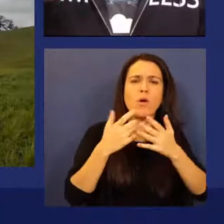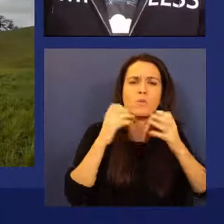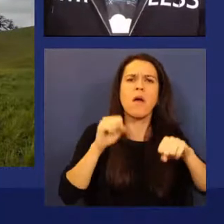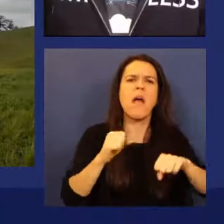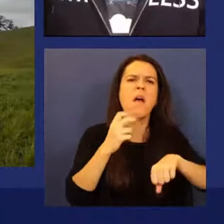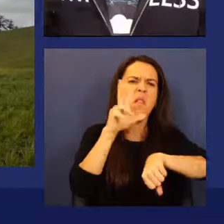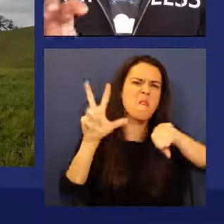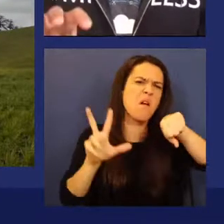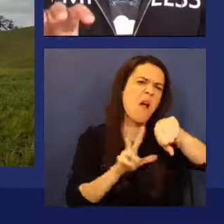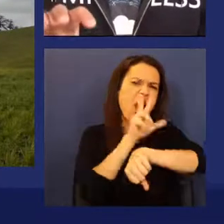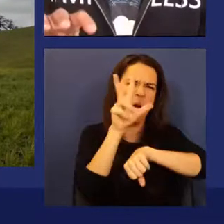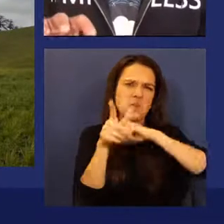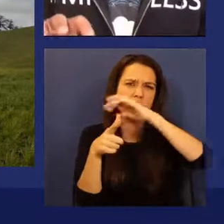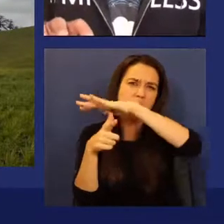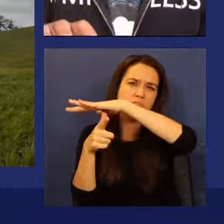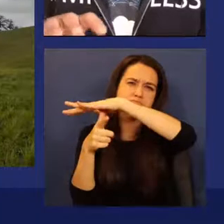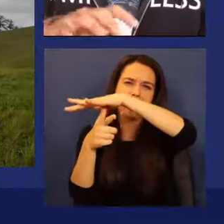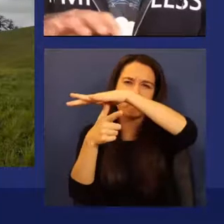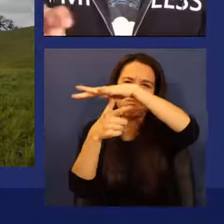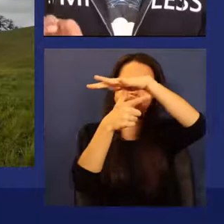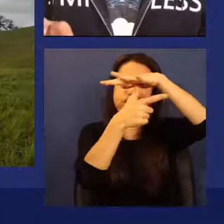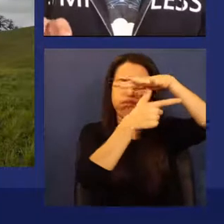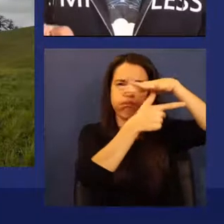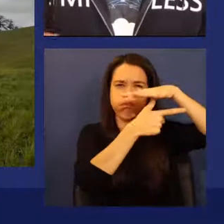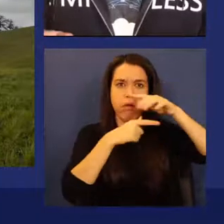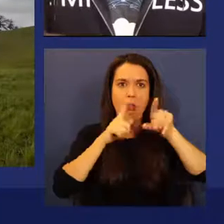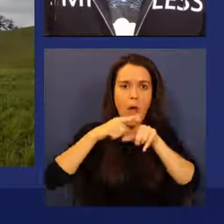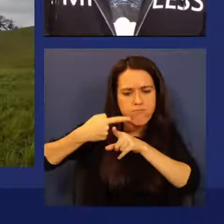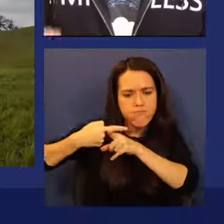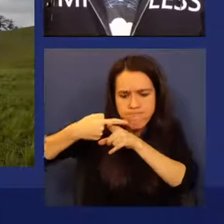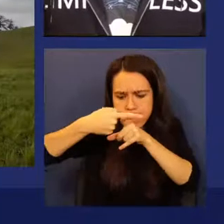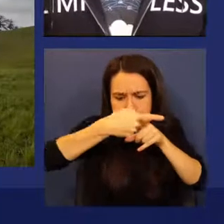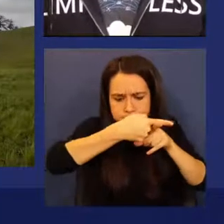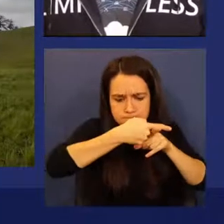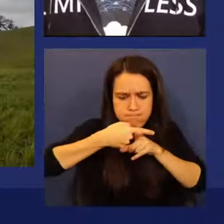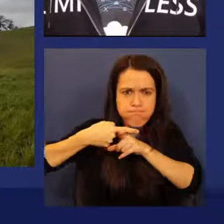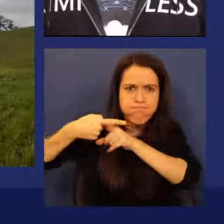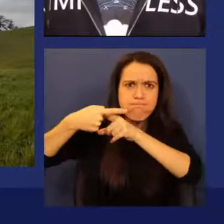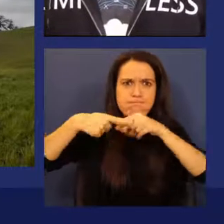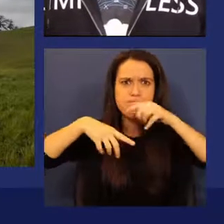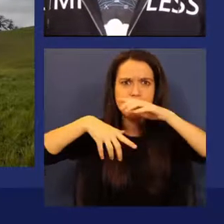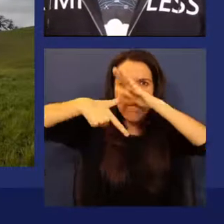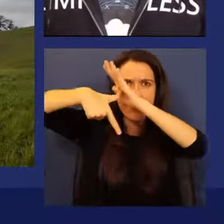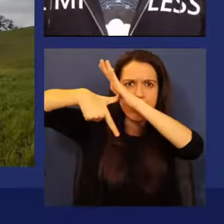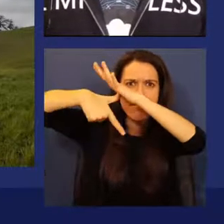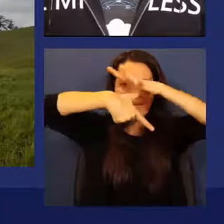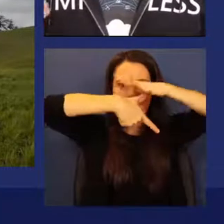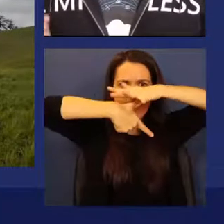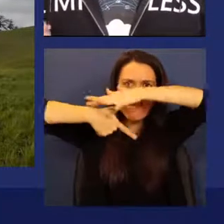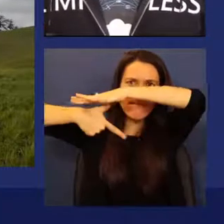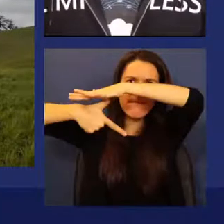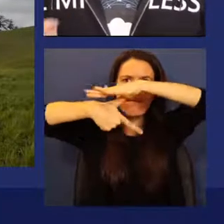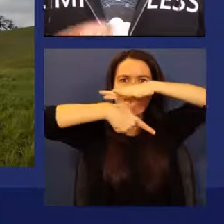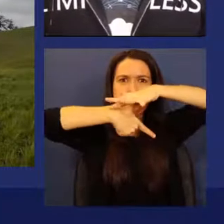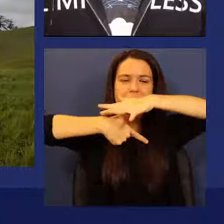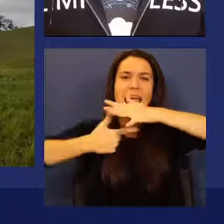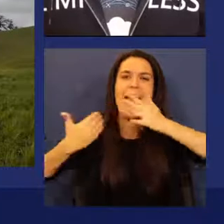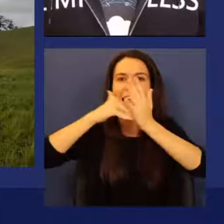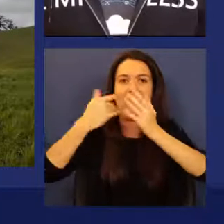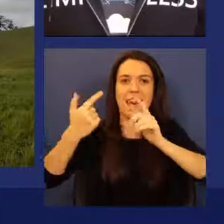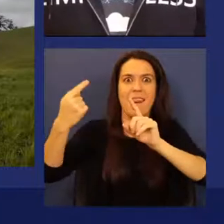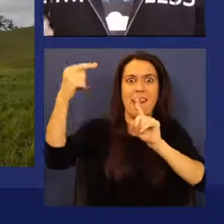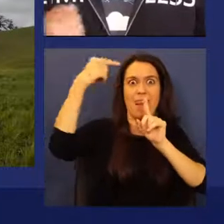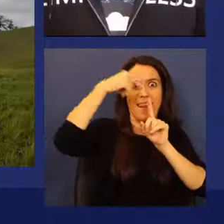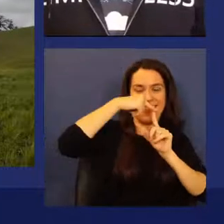sea, survey the area with aerial footage, and then fly back. And in flying back, it then comes back